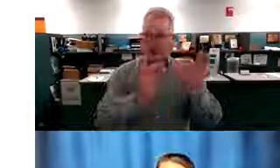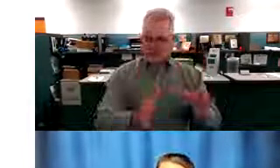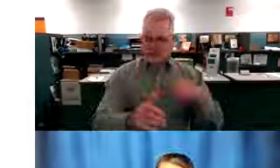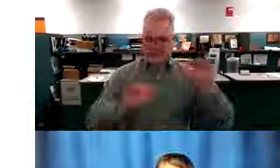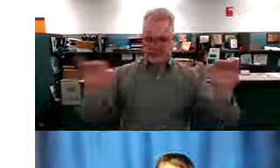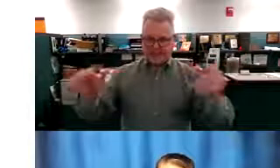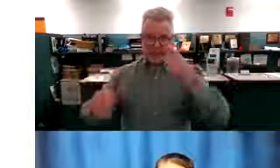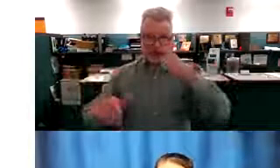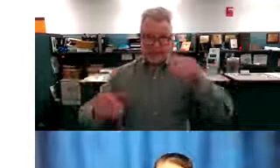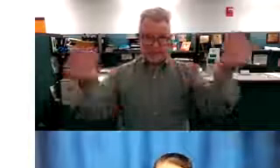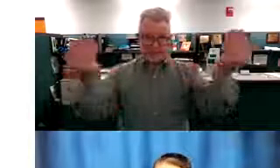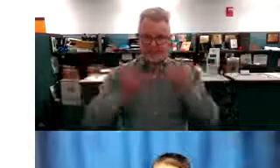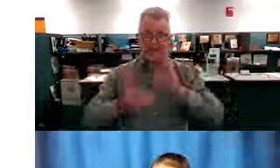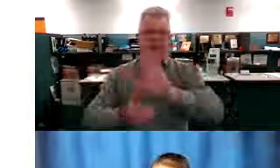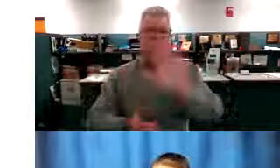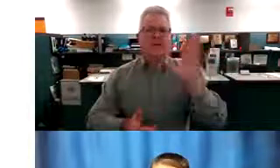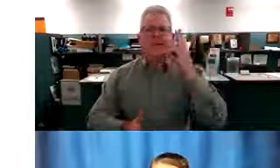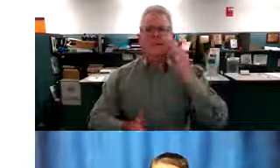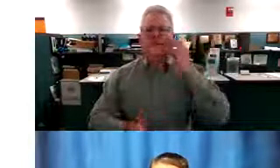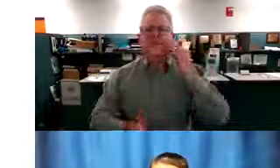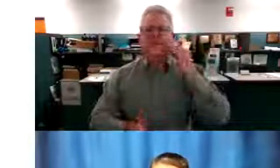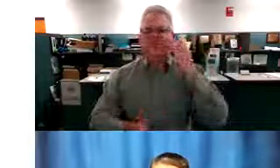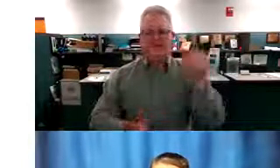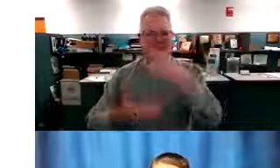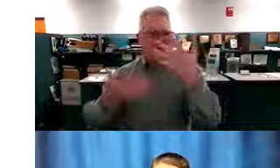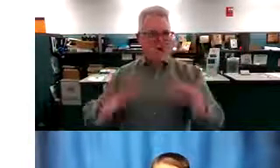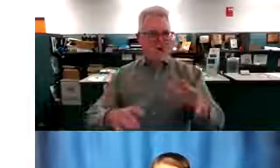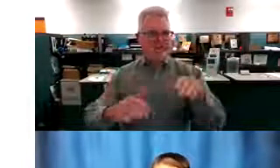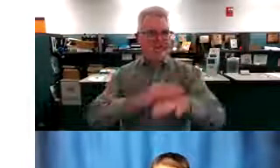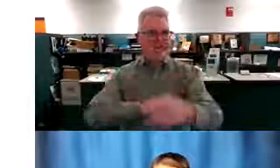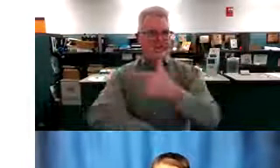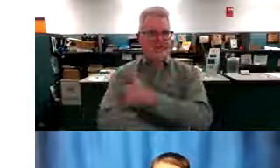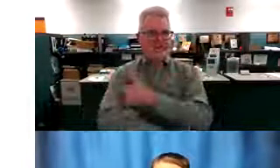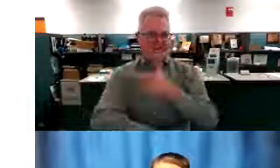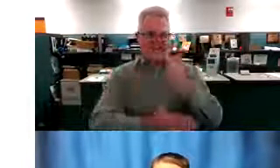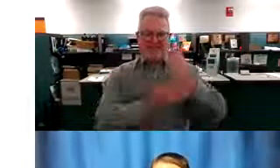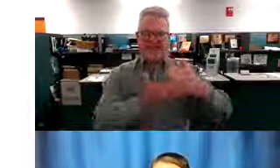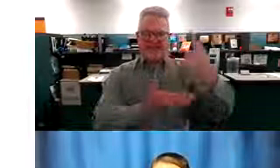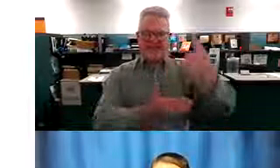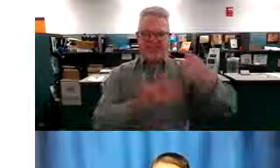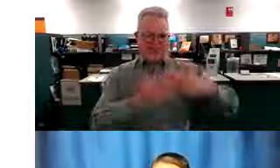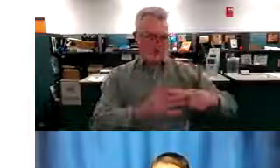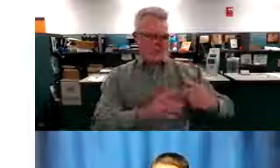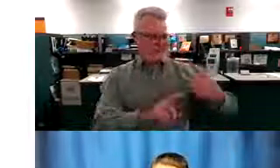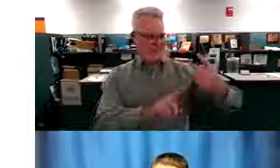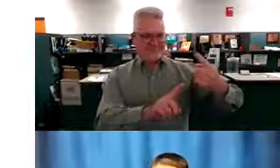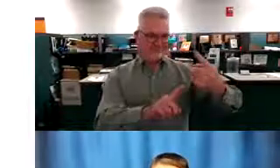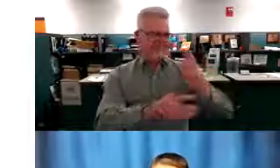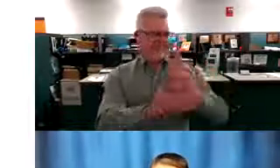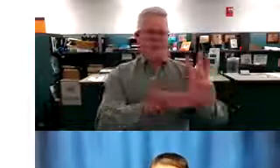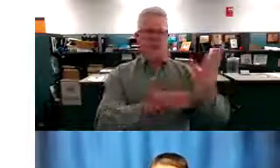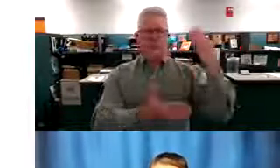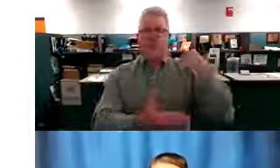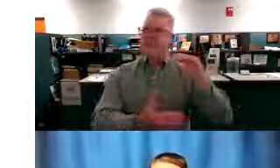senior citizens and interpreters, letting us know their experience, because some of them have already gone in